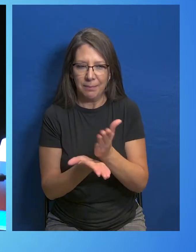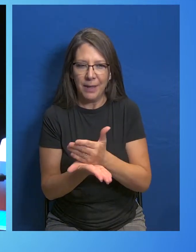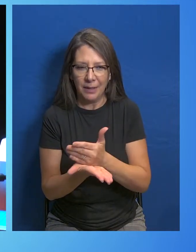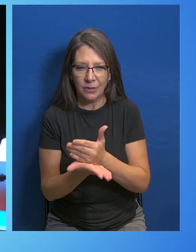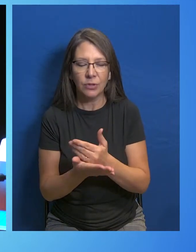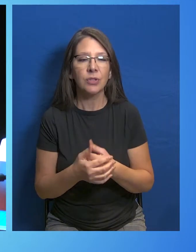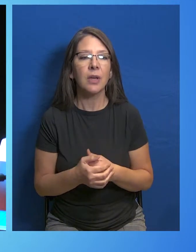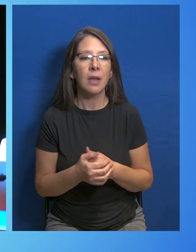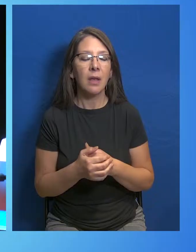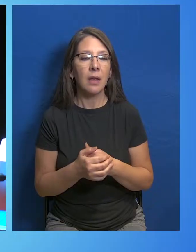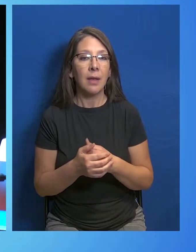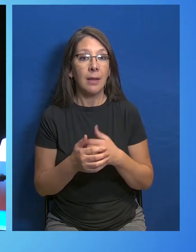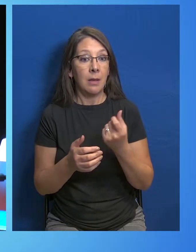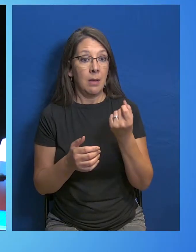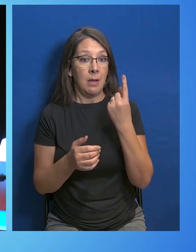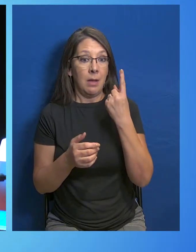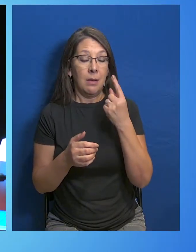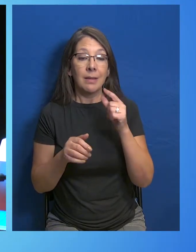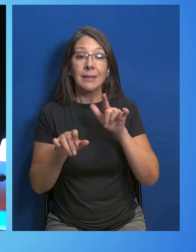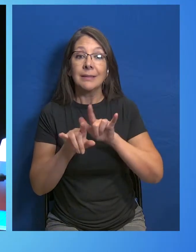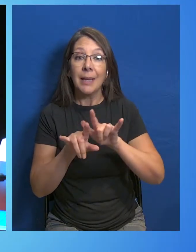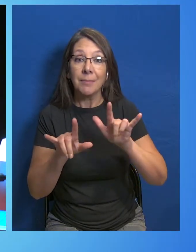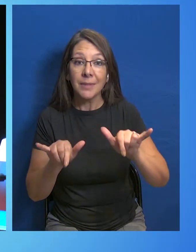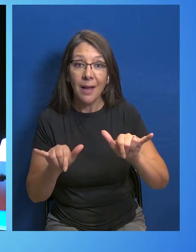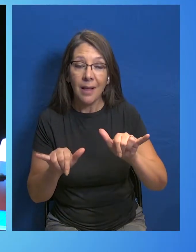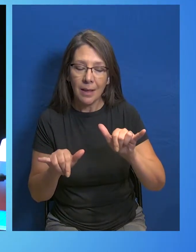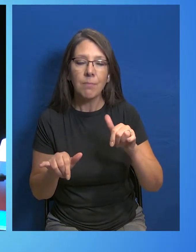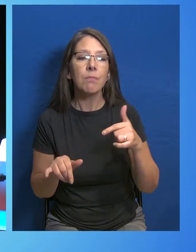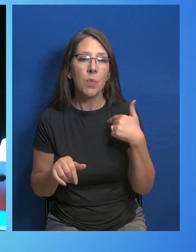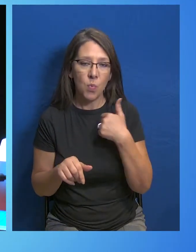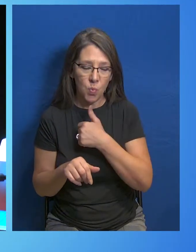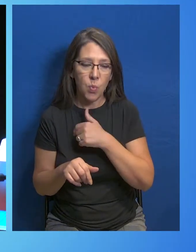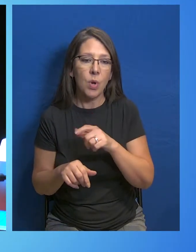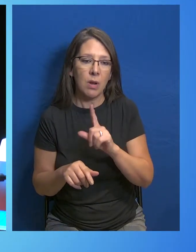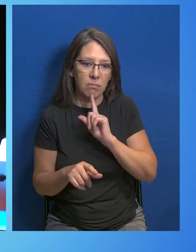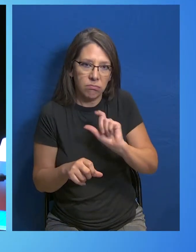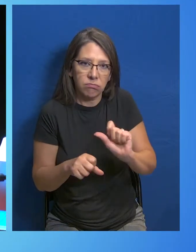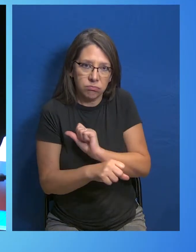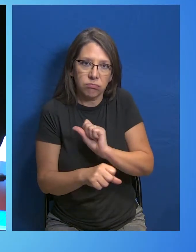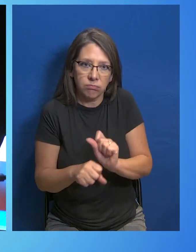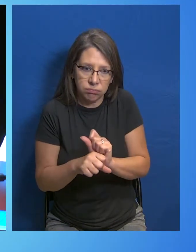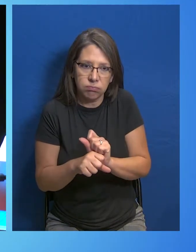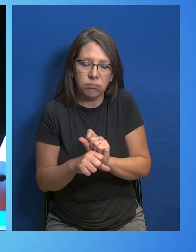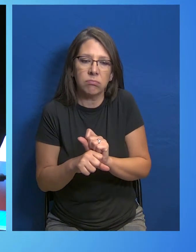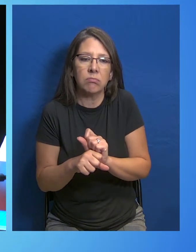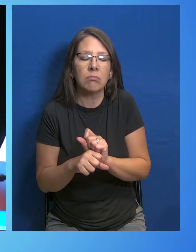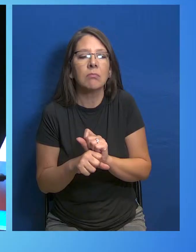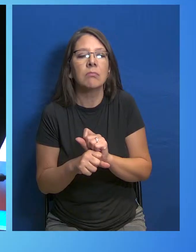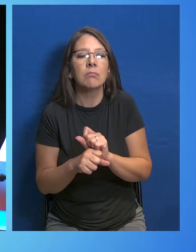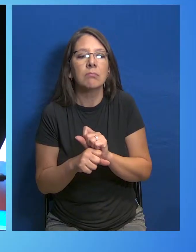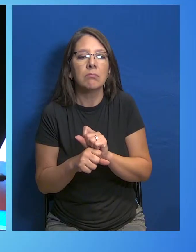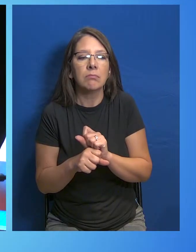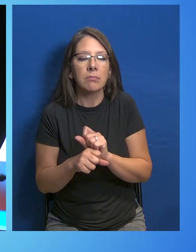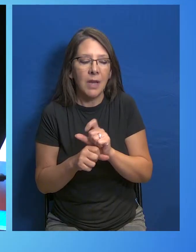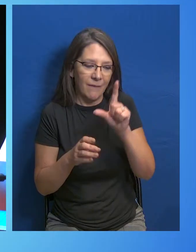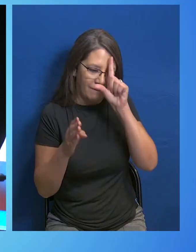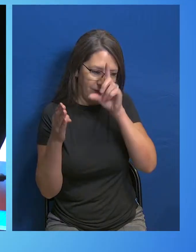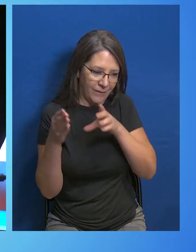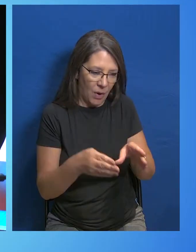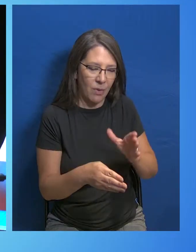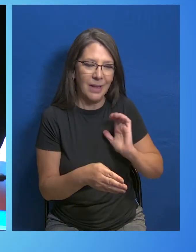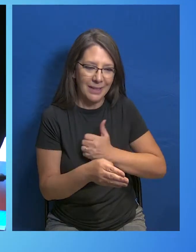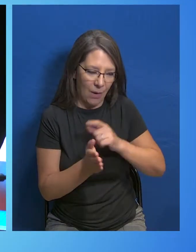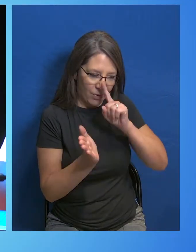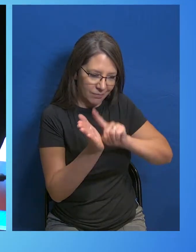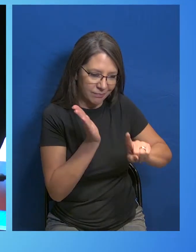This is all at the same time while we are actively engaged in the ongoing performance and